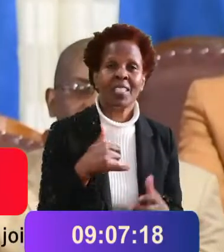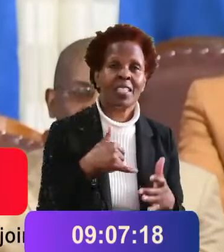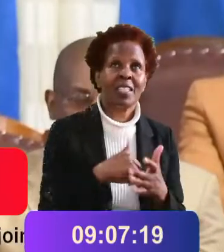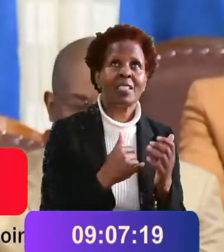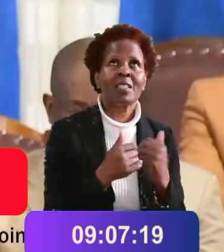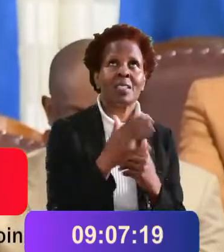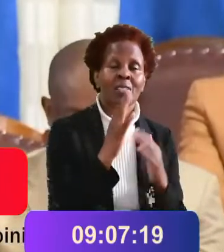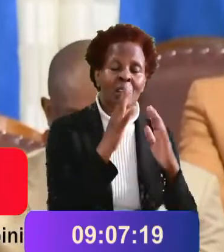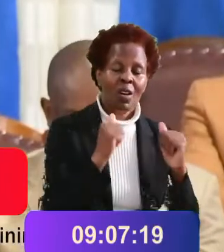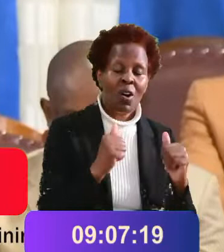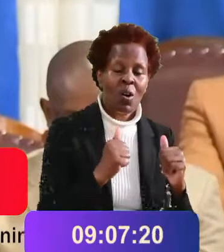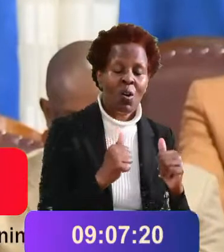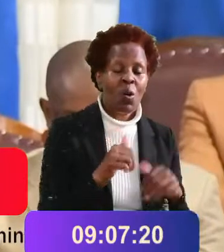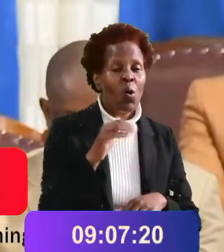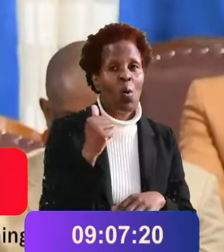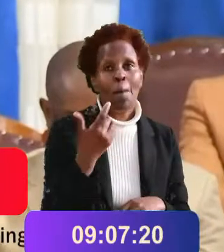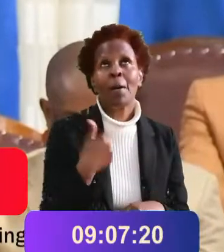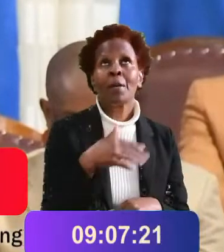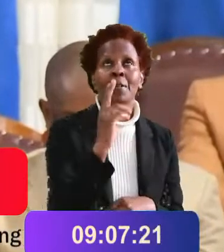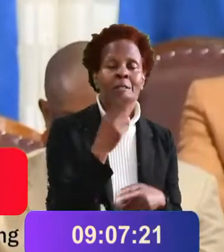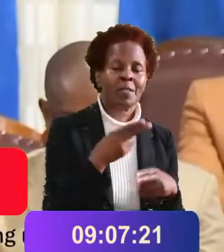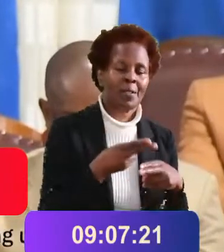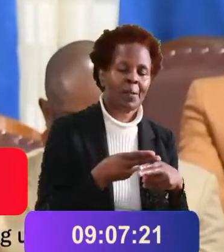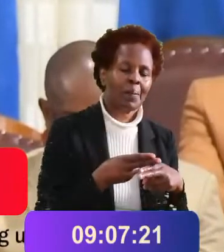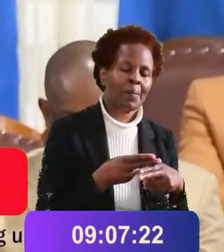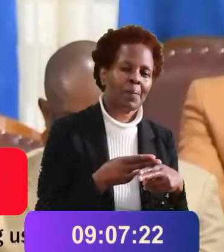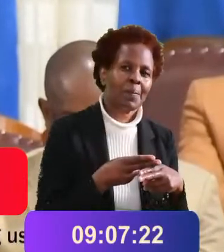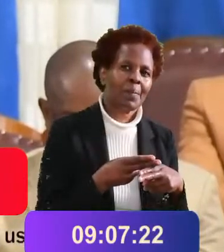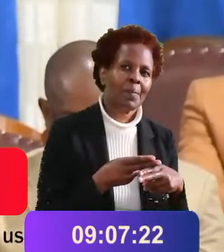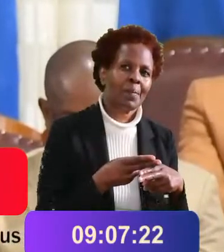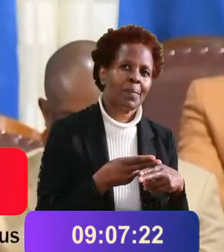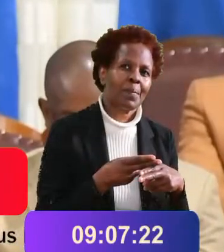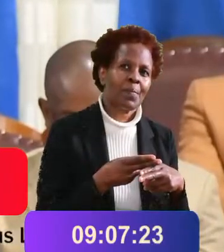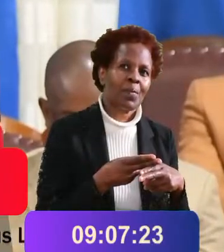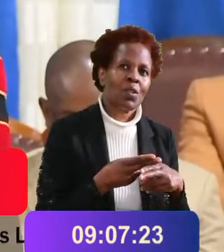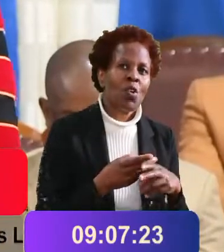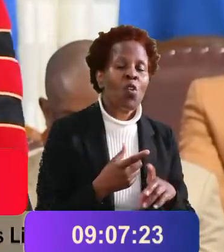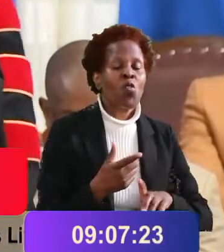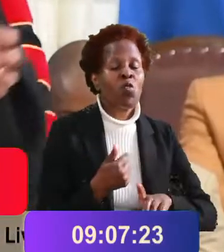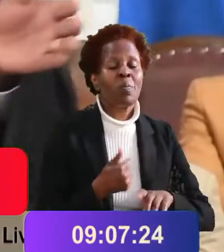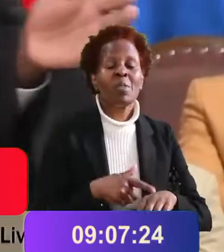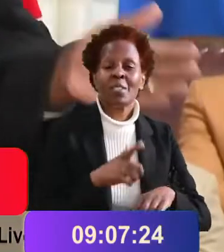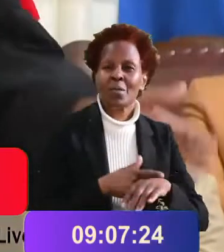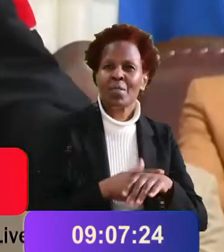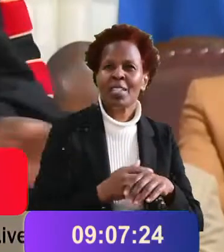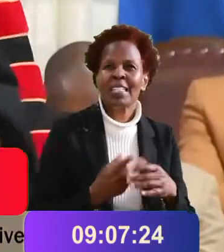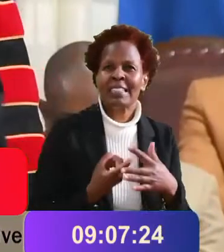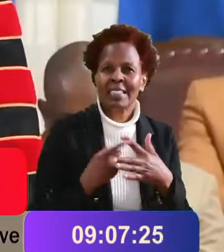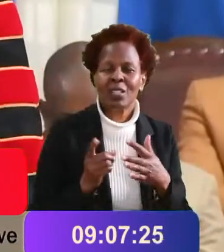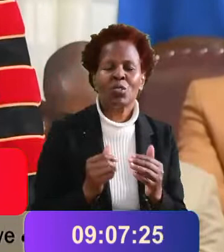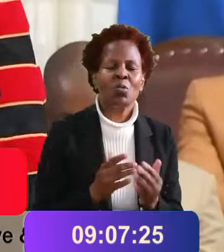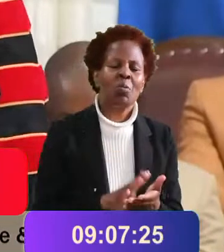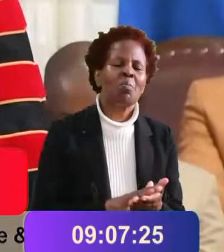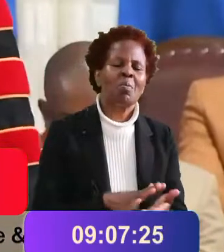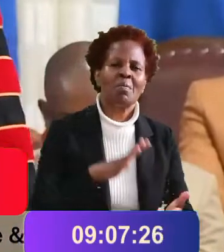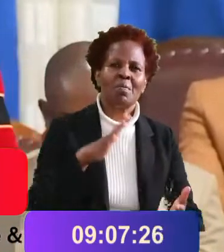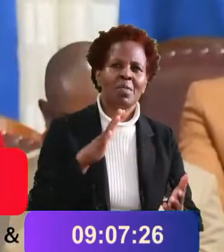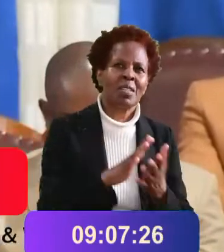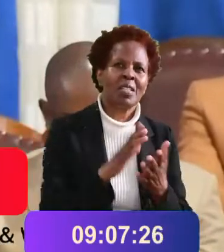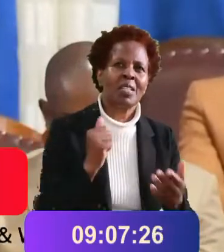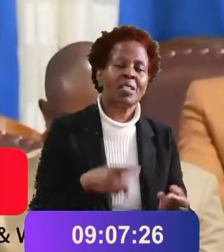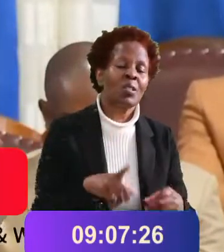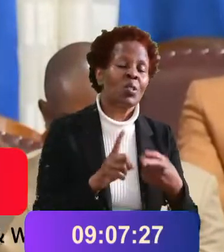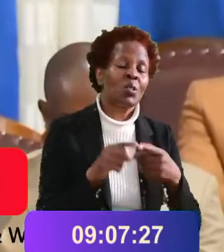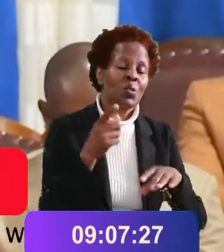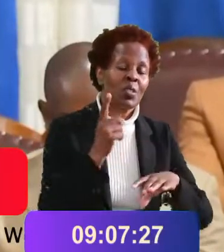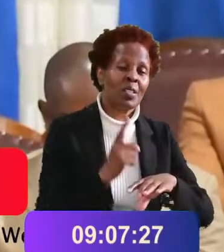that is called by the name of the Lord, from the time that we began to praise, to the time